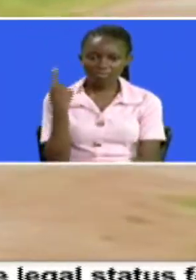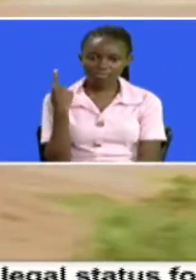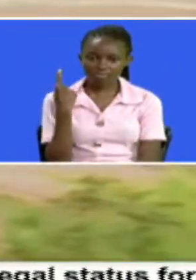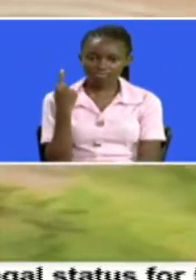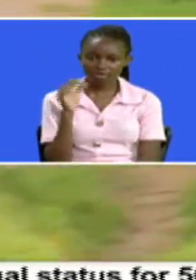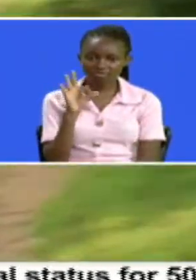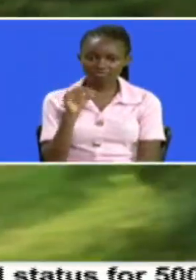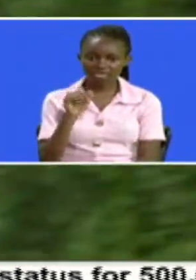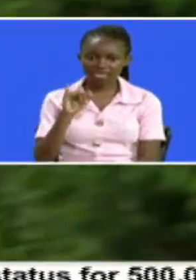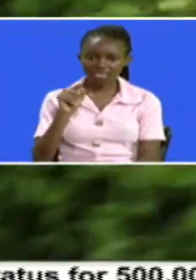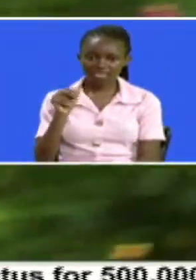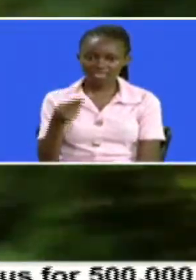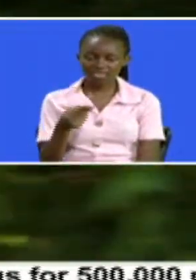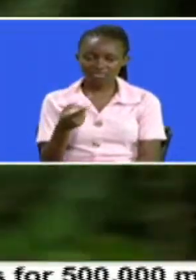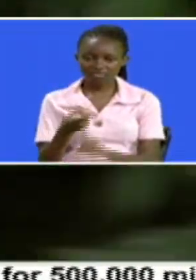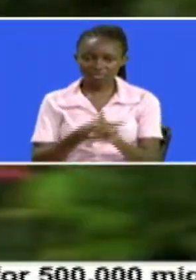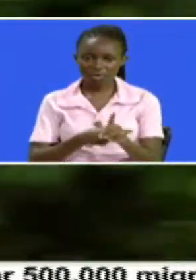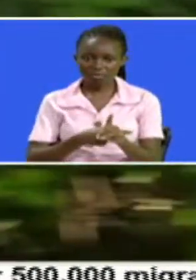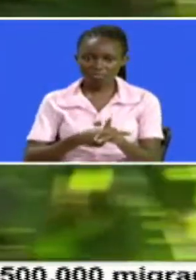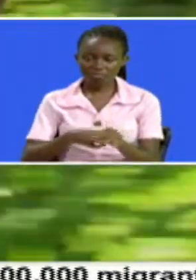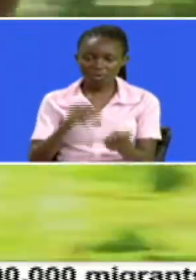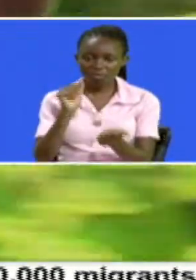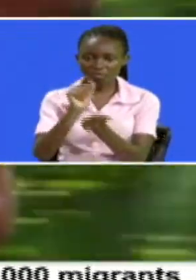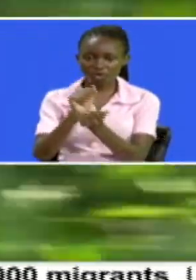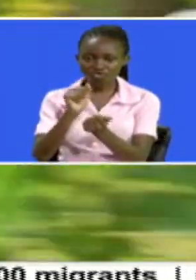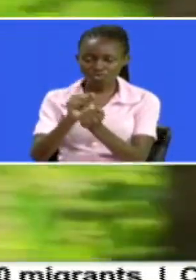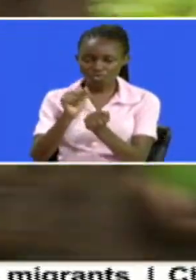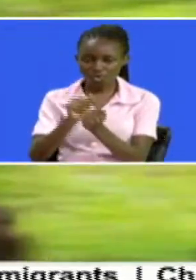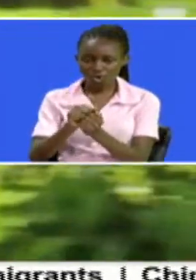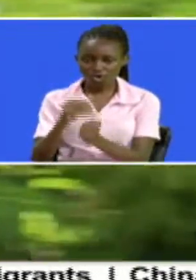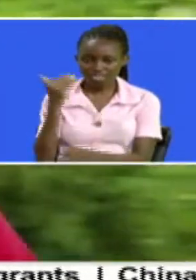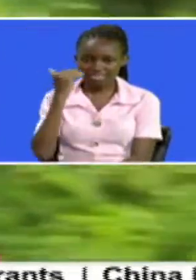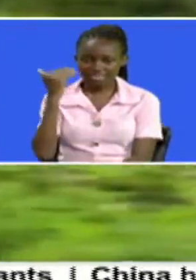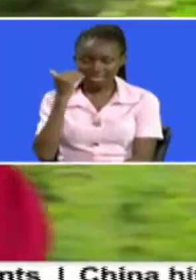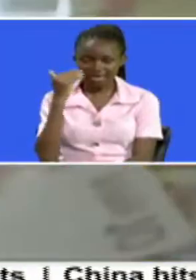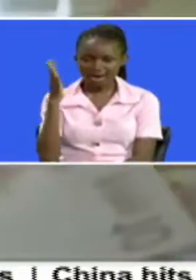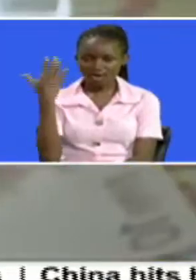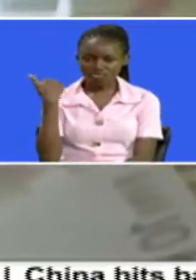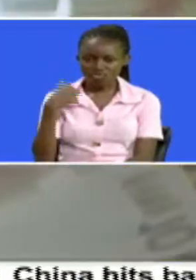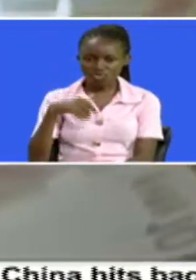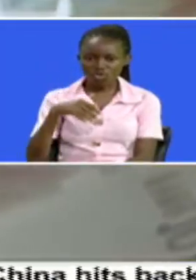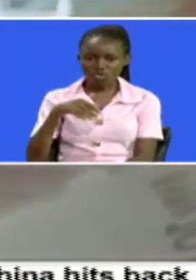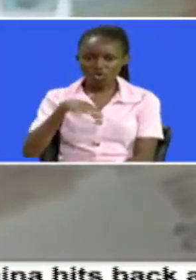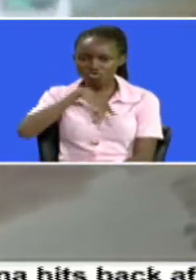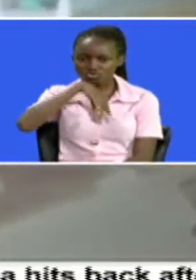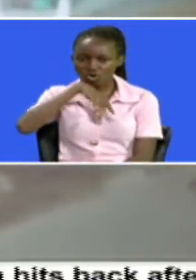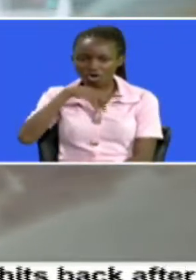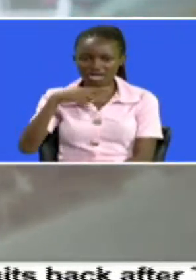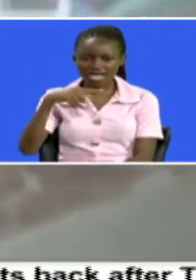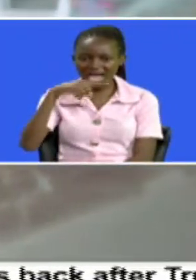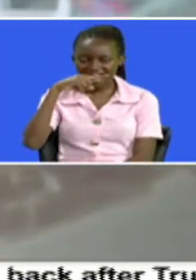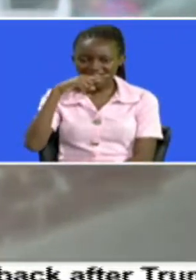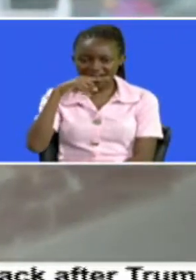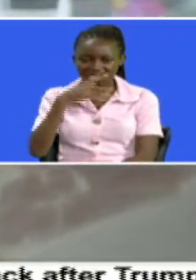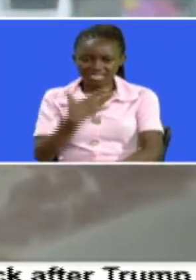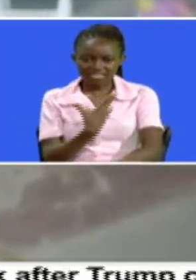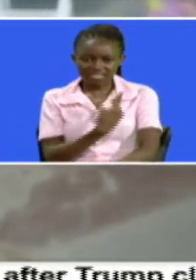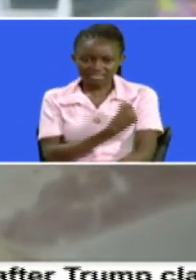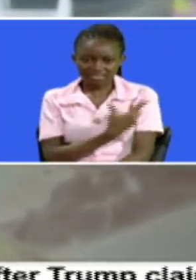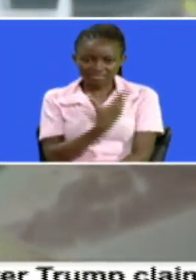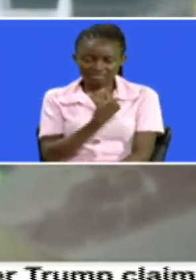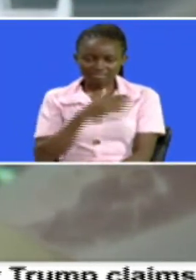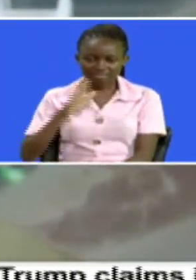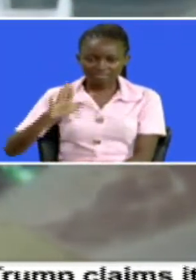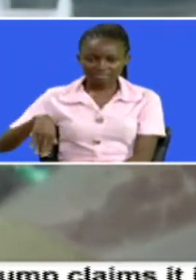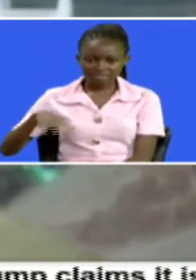a resident of Bondo in Siaya County who recently suffered a dog bite, accessing timely care through a